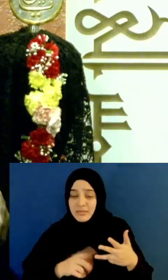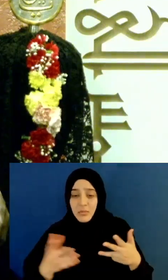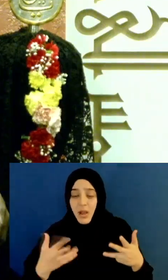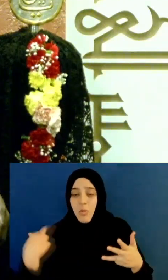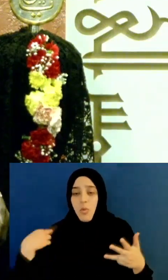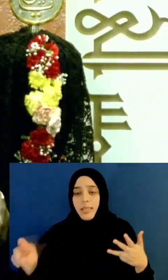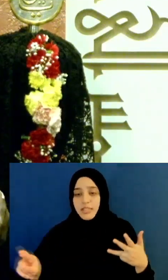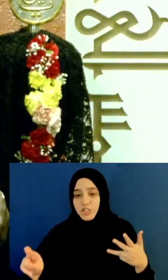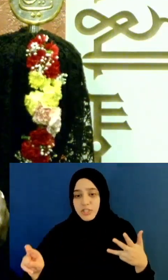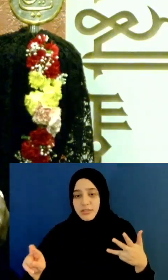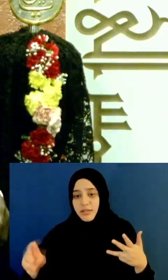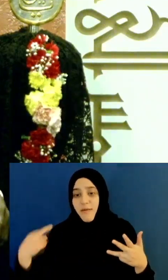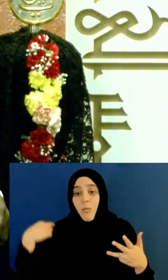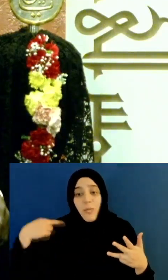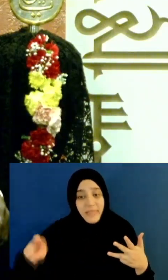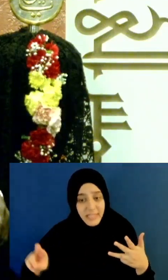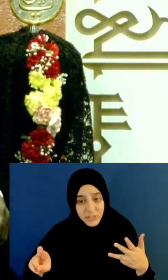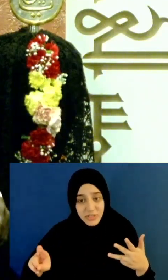Religion.